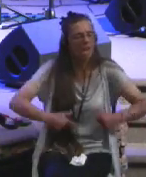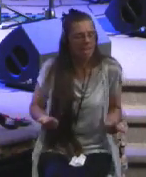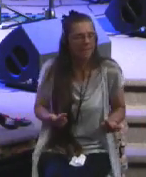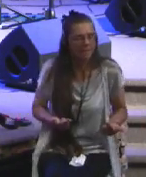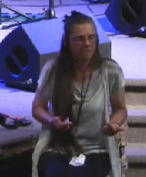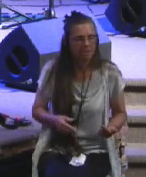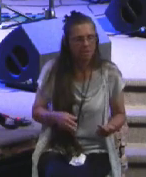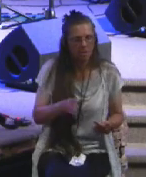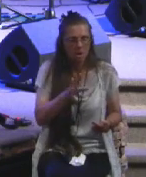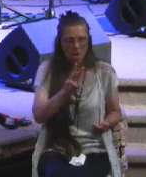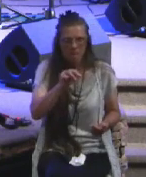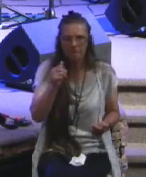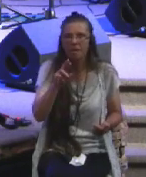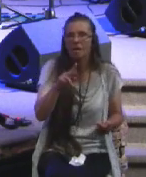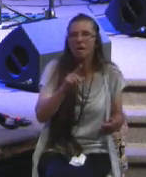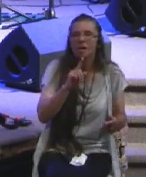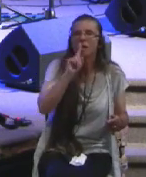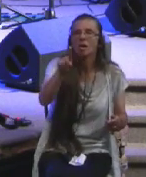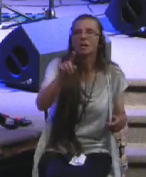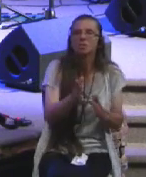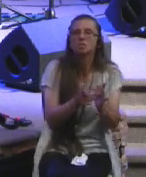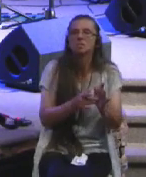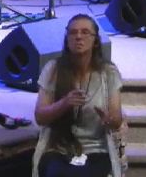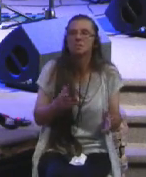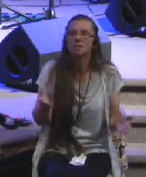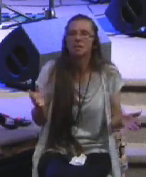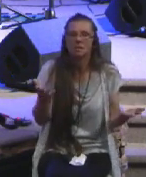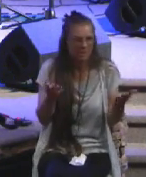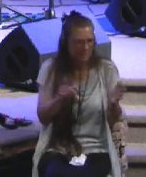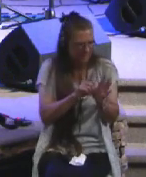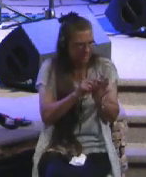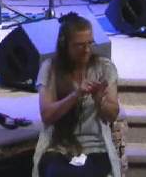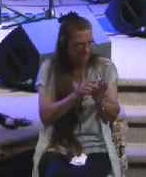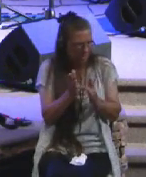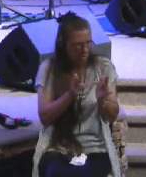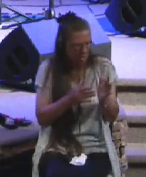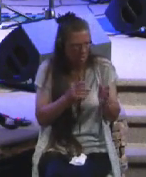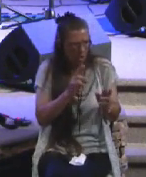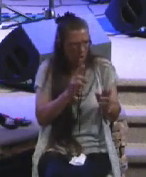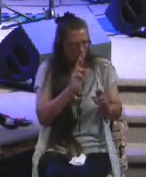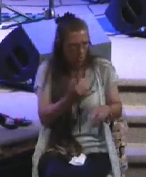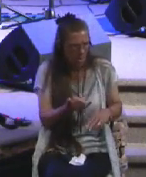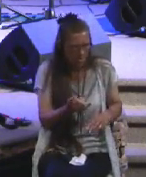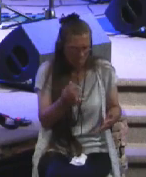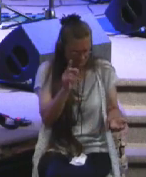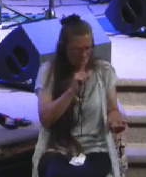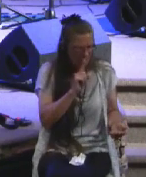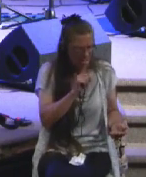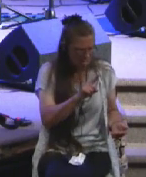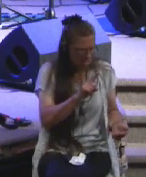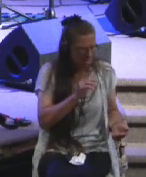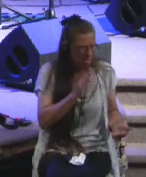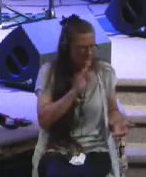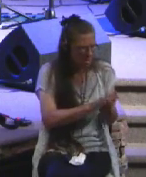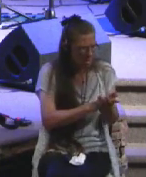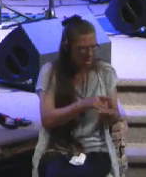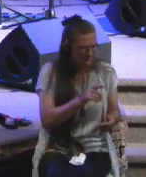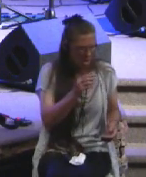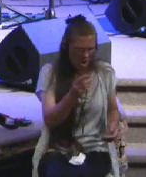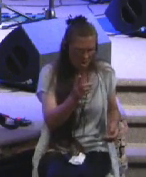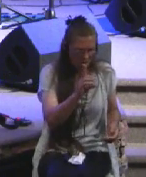Mark chapter 7 called out to Jesus. And here's one of these weird moments where it seems like Jesus is really putting this woman down and called her a